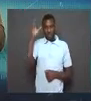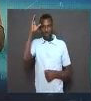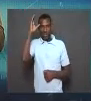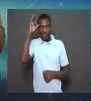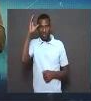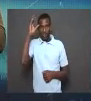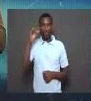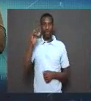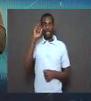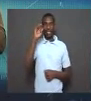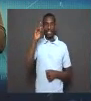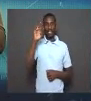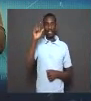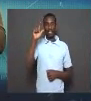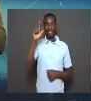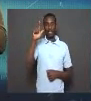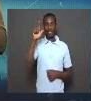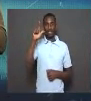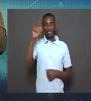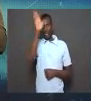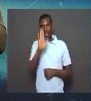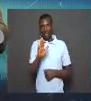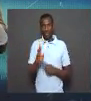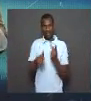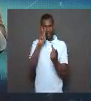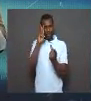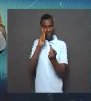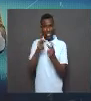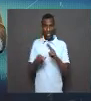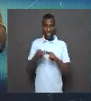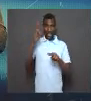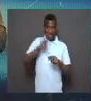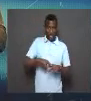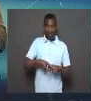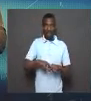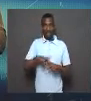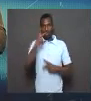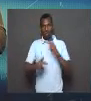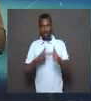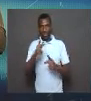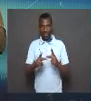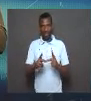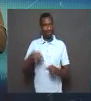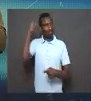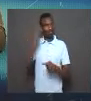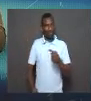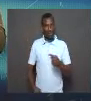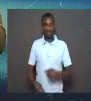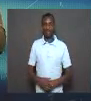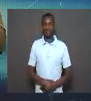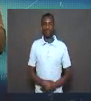Like the concept of ideal gas, a perfectly reversible process